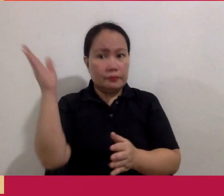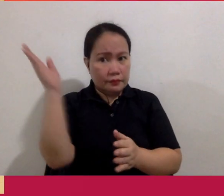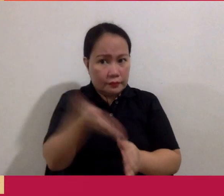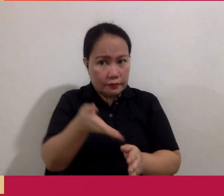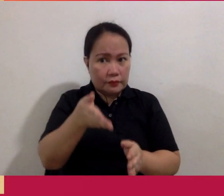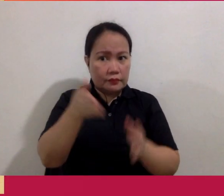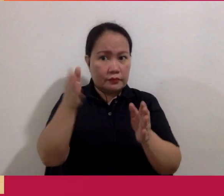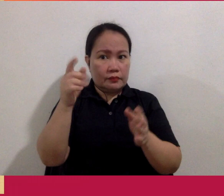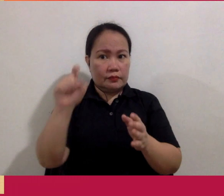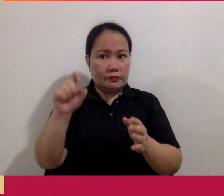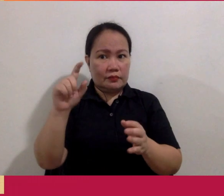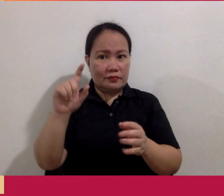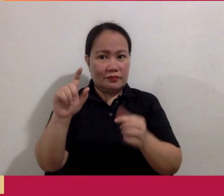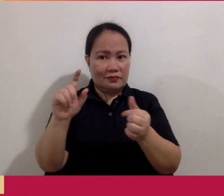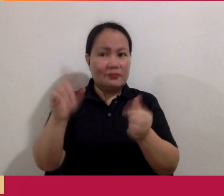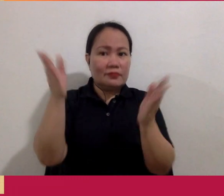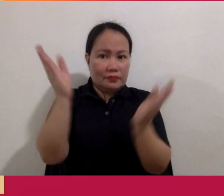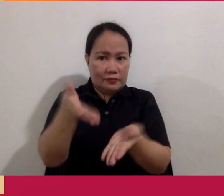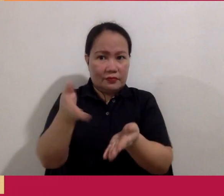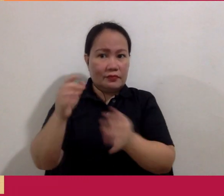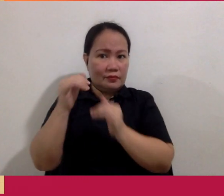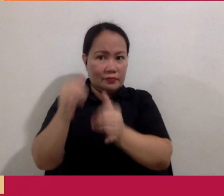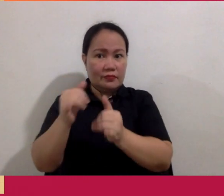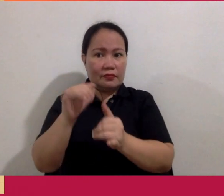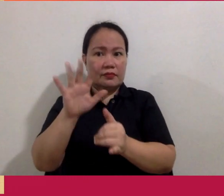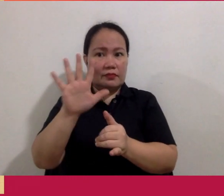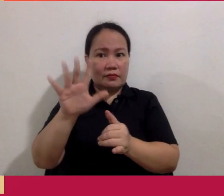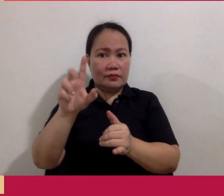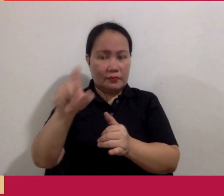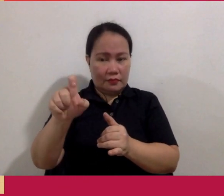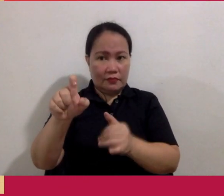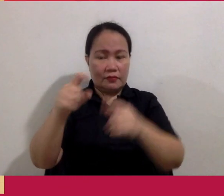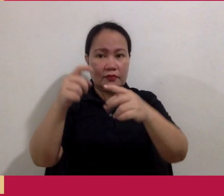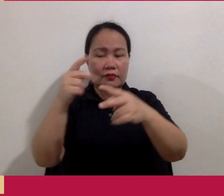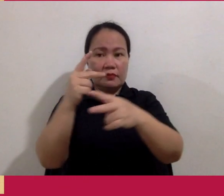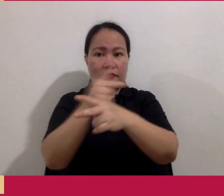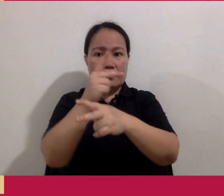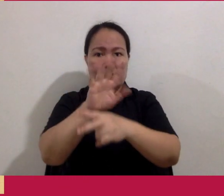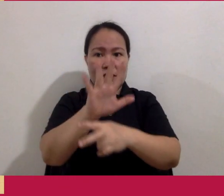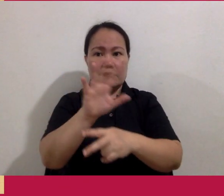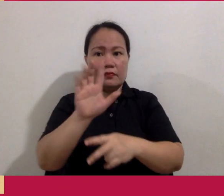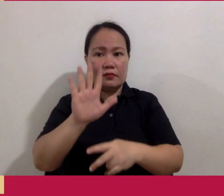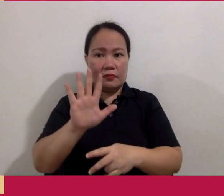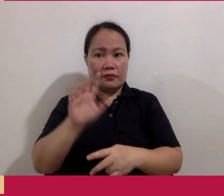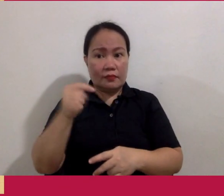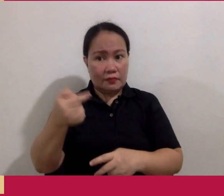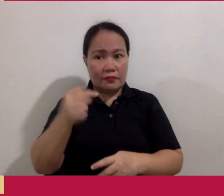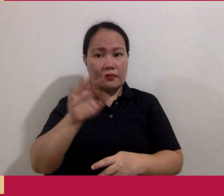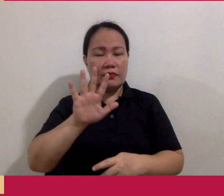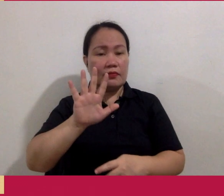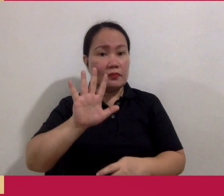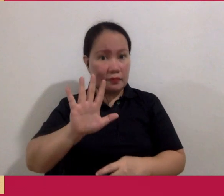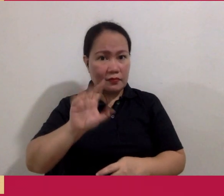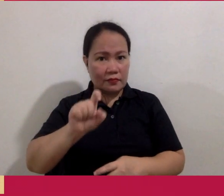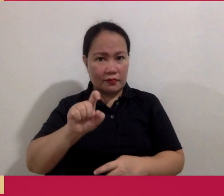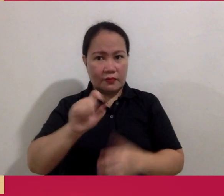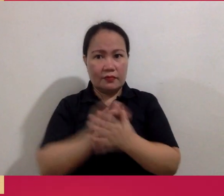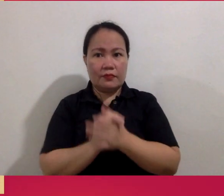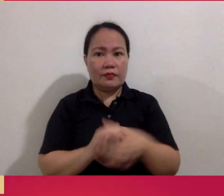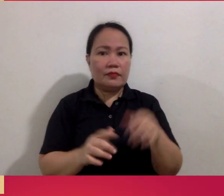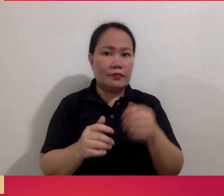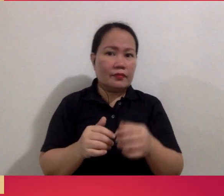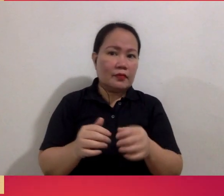3. Makakancel natin si x plus 3, may iwan si x. Multiply kay negative 5, so the answer is